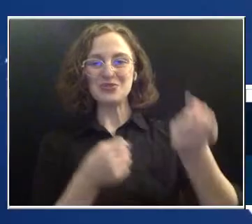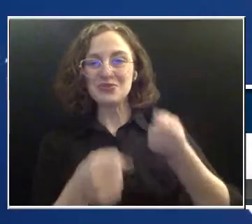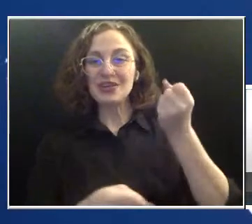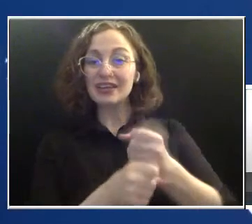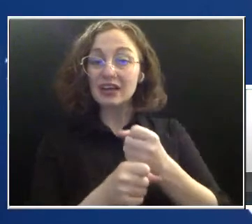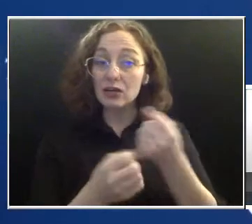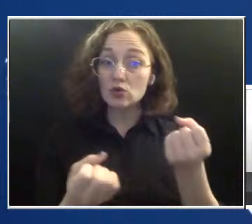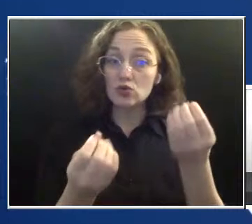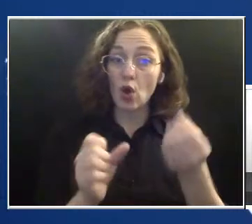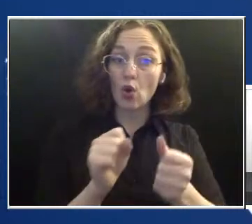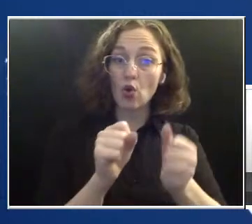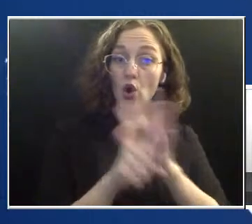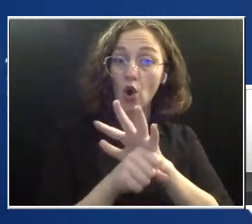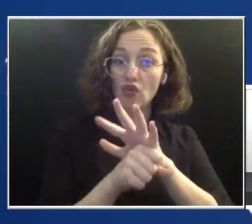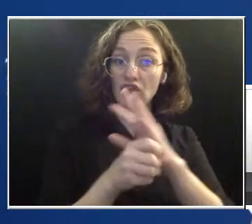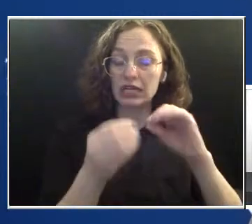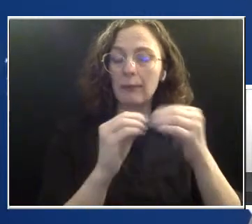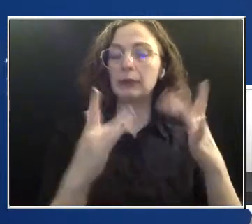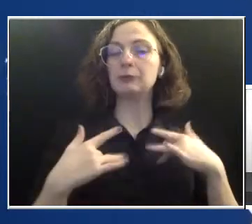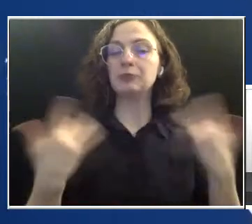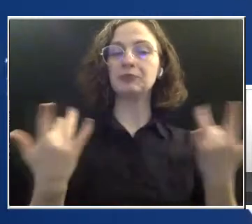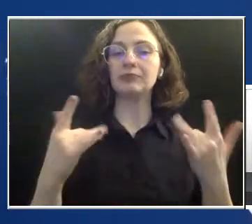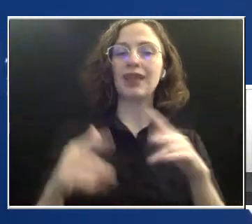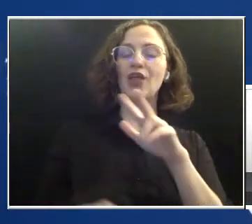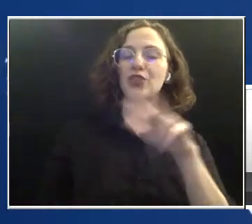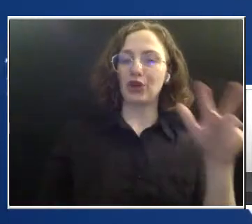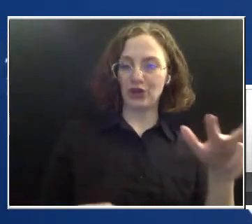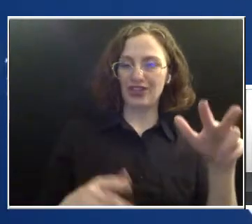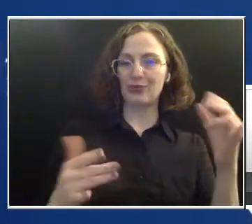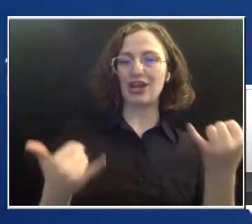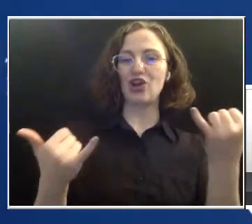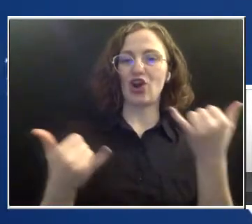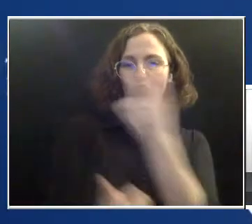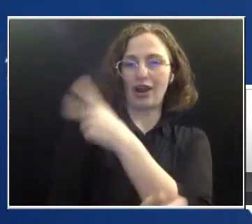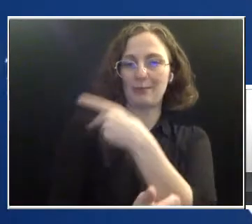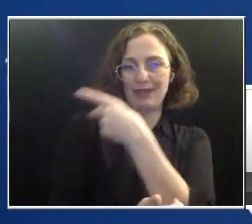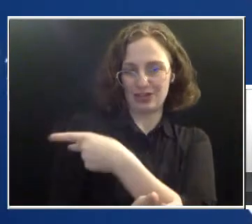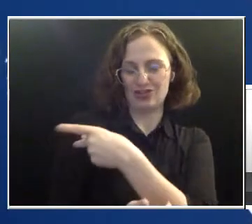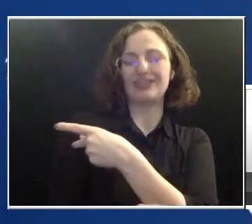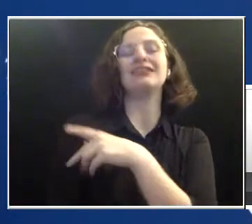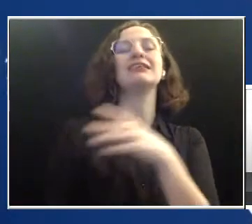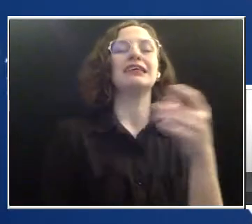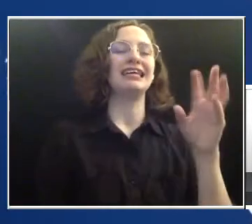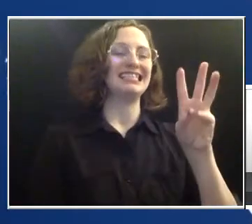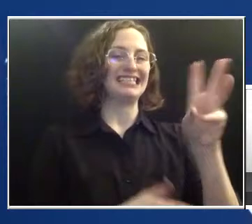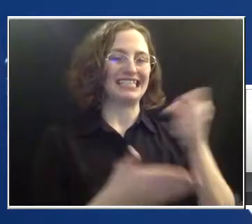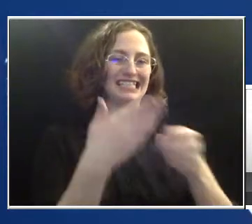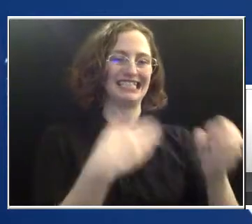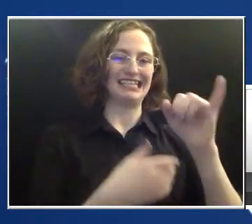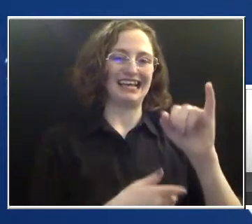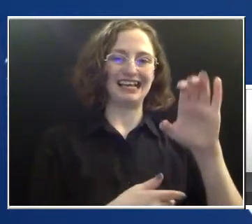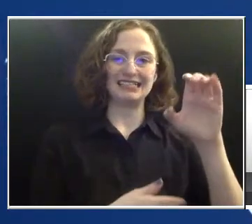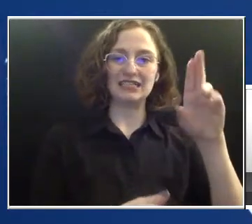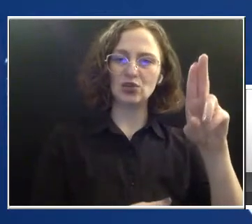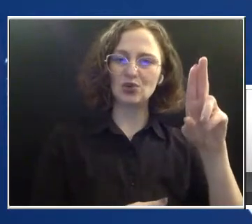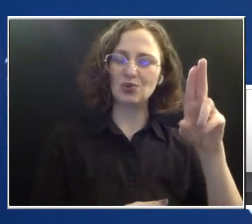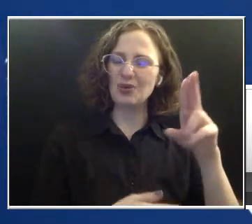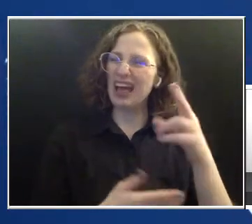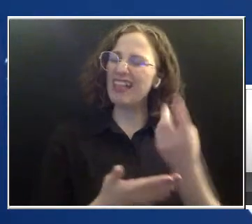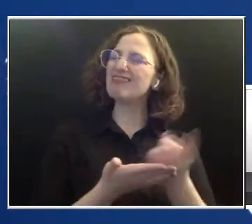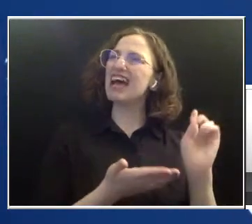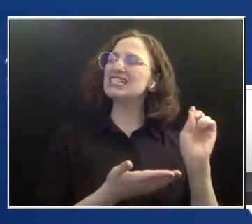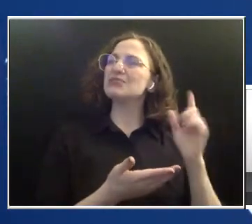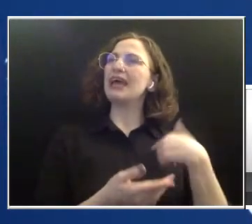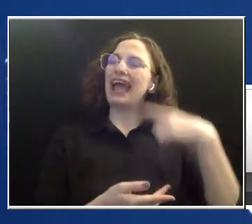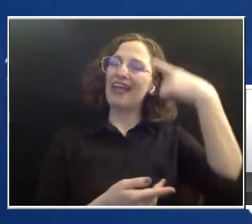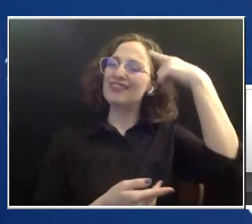33 active, 6 in the ICU. This is unfortunate because I think last week, when it was all said and done, I think we had like low